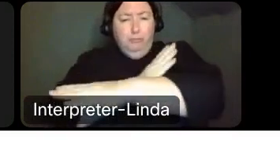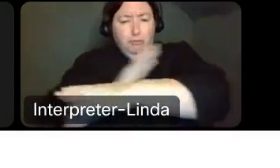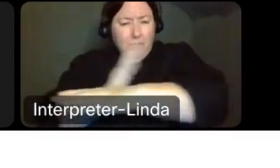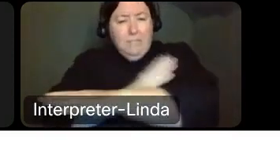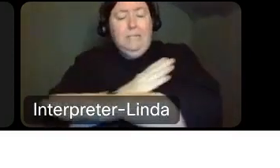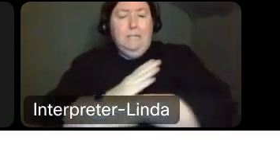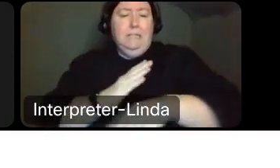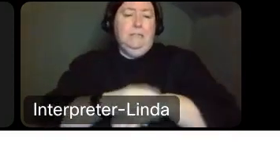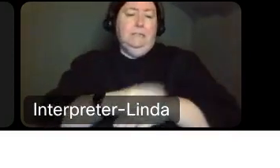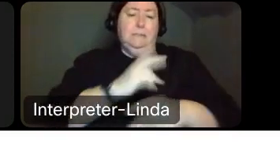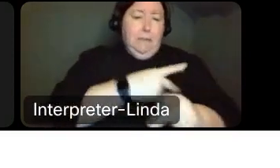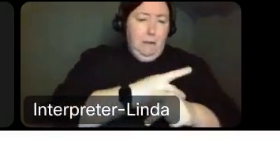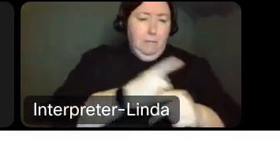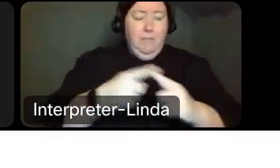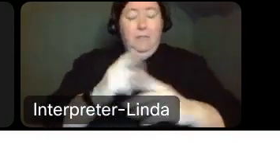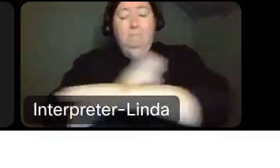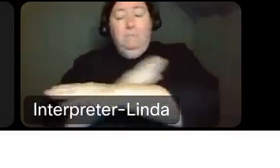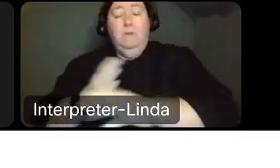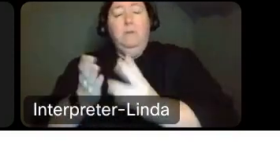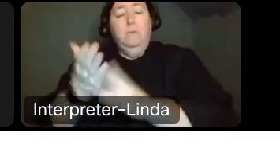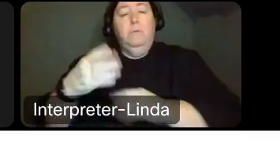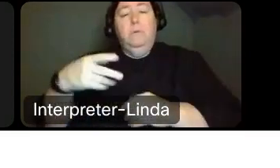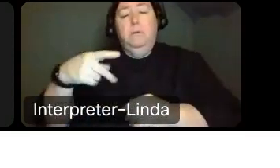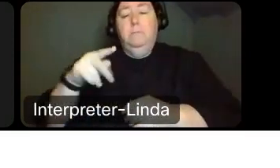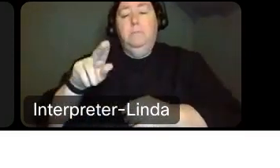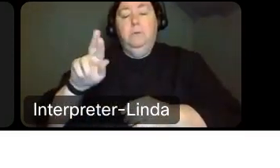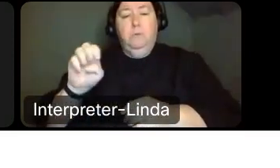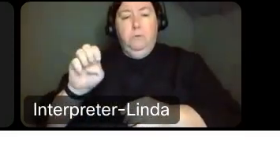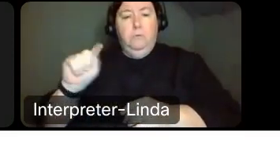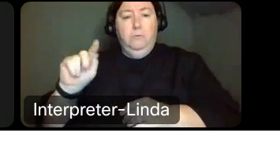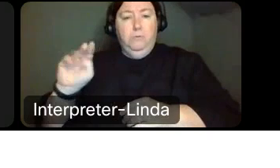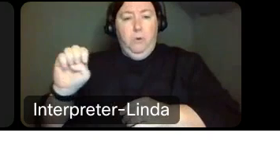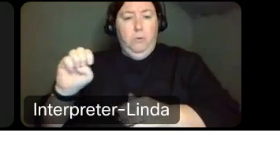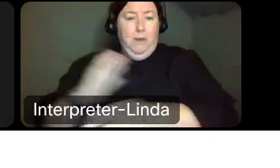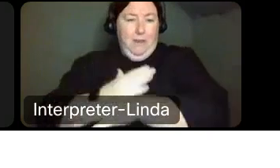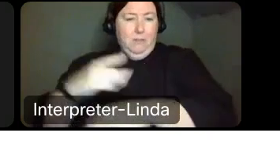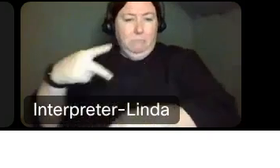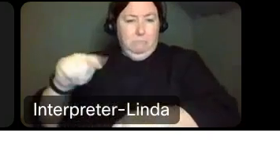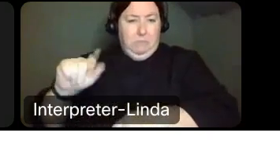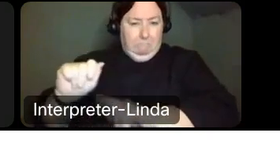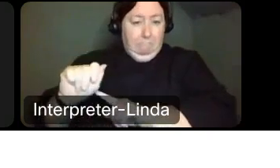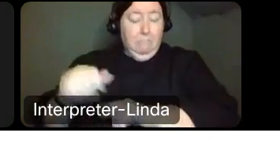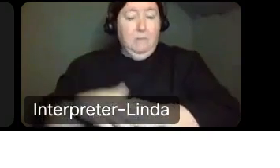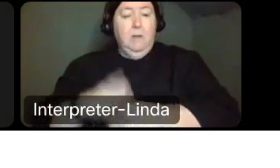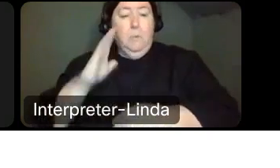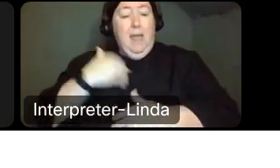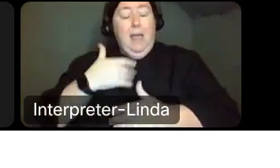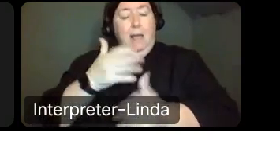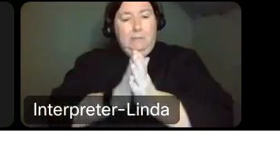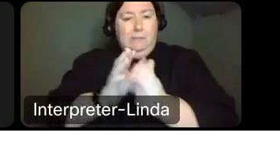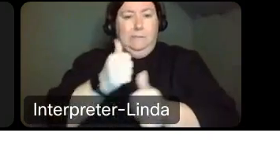through their pure tone averages, which I'll talk about in a second. But we ask about the type of hearing loss per side again.